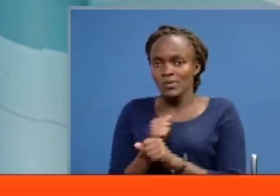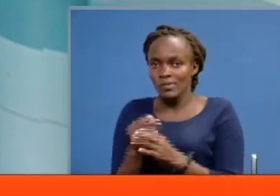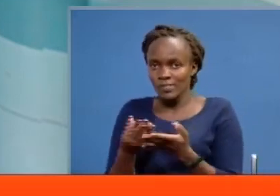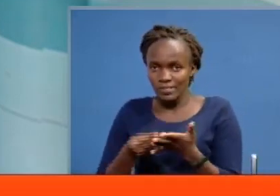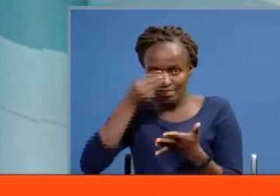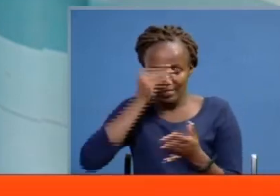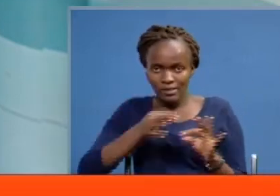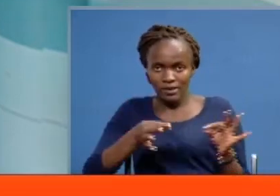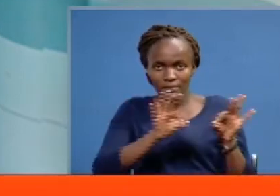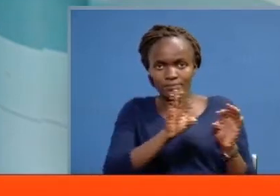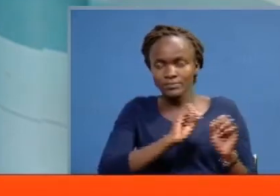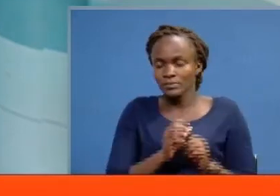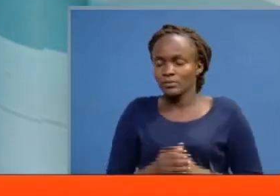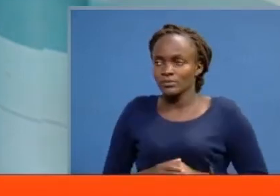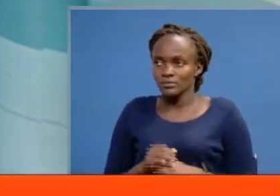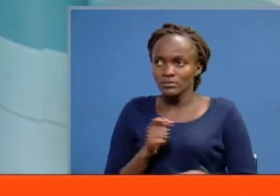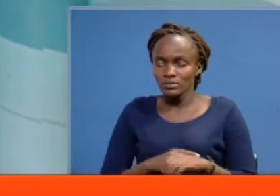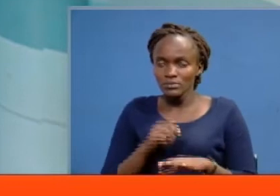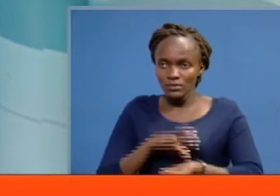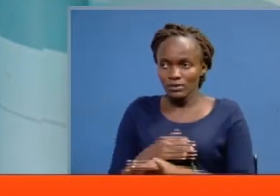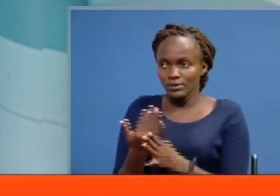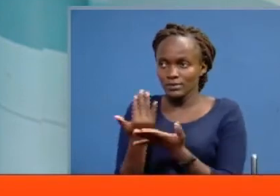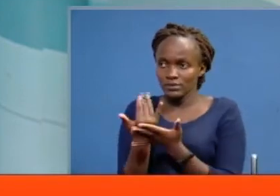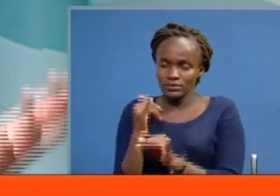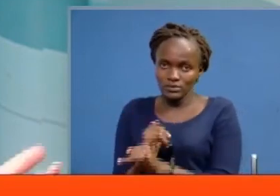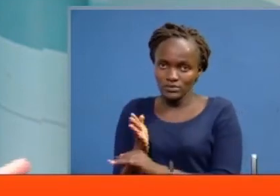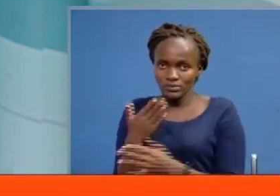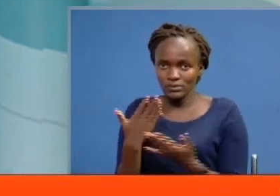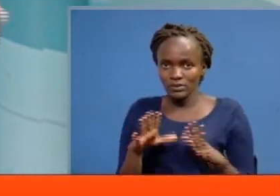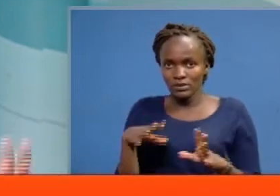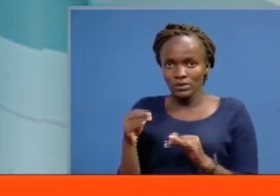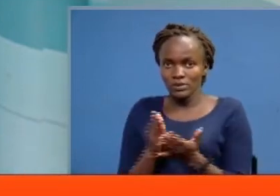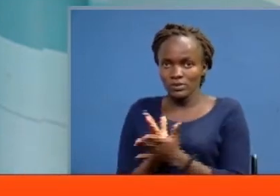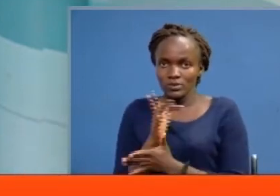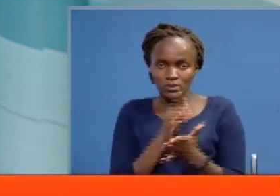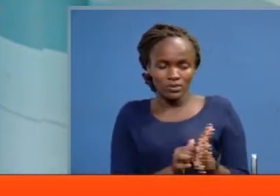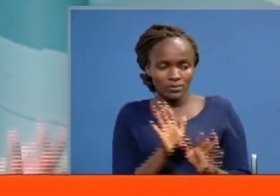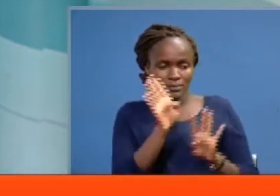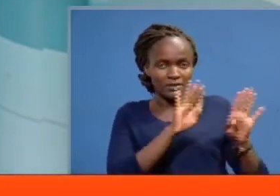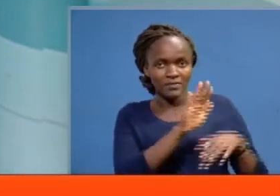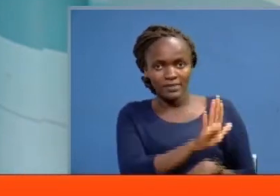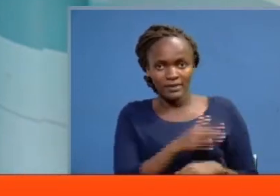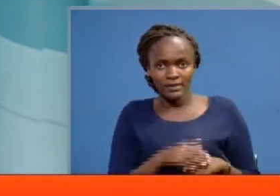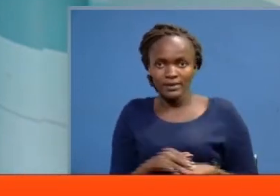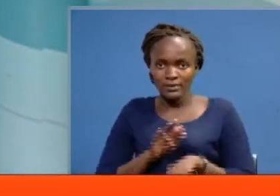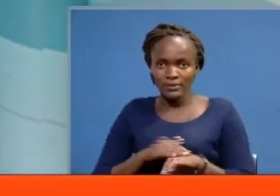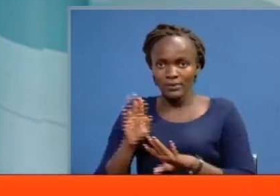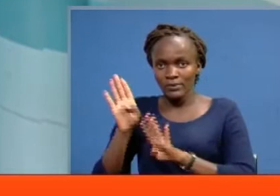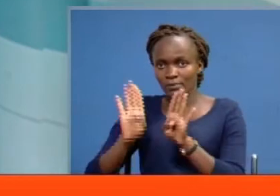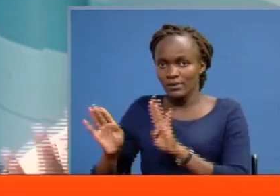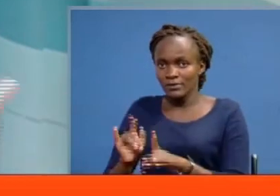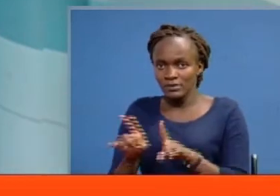that. When you see such kind of people, maybe they got there through their personality, they have a good personality,